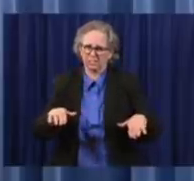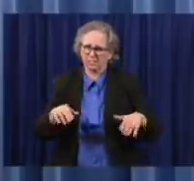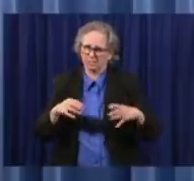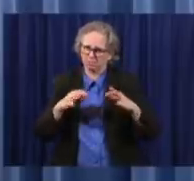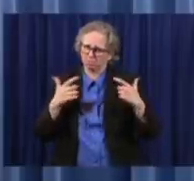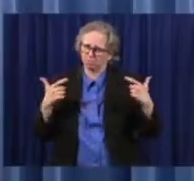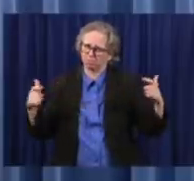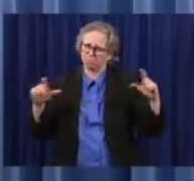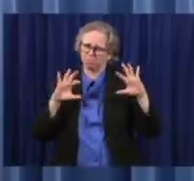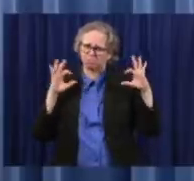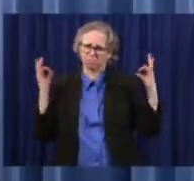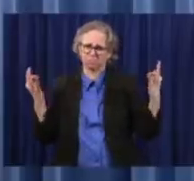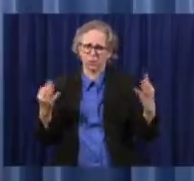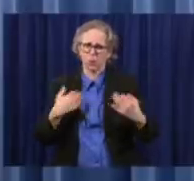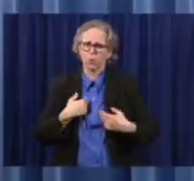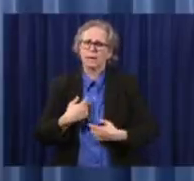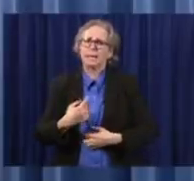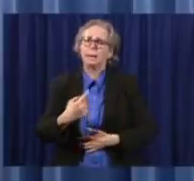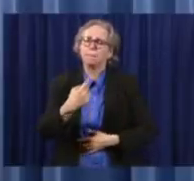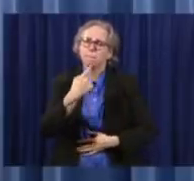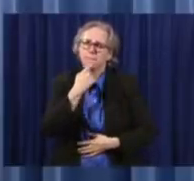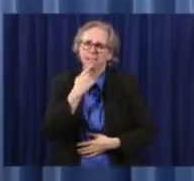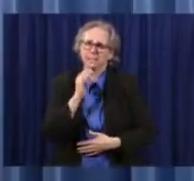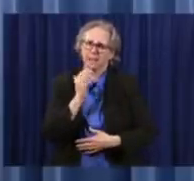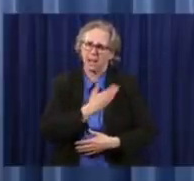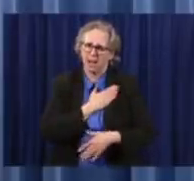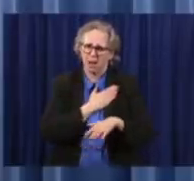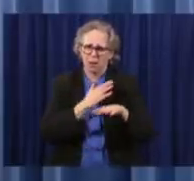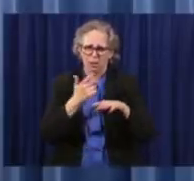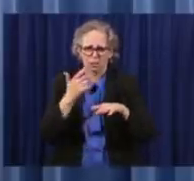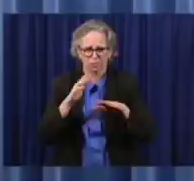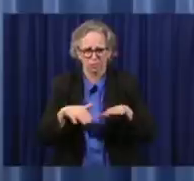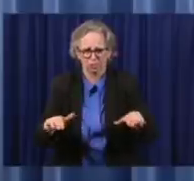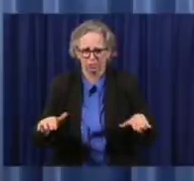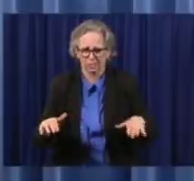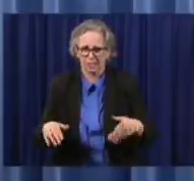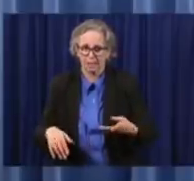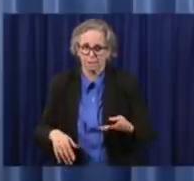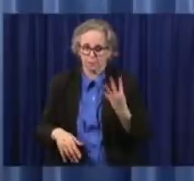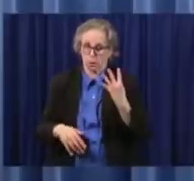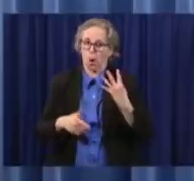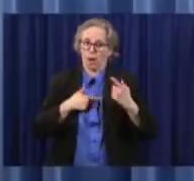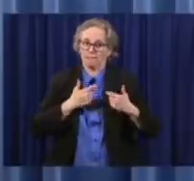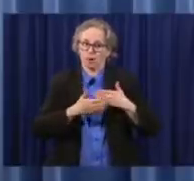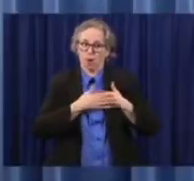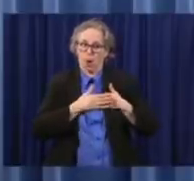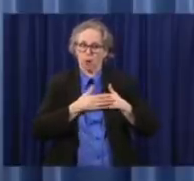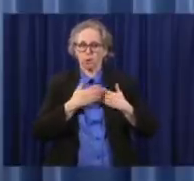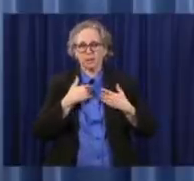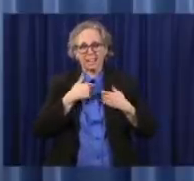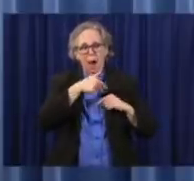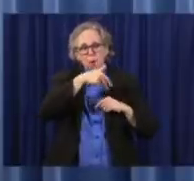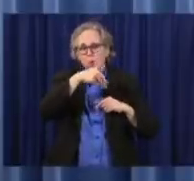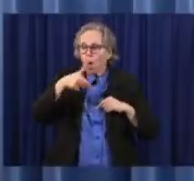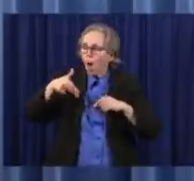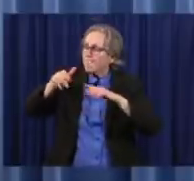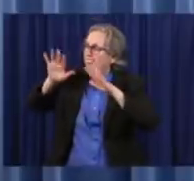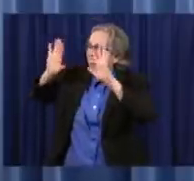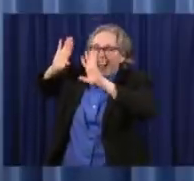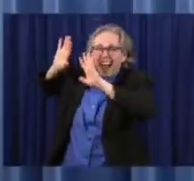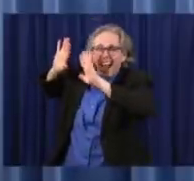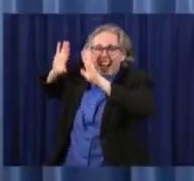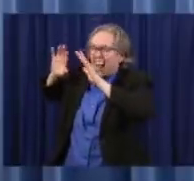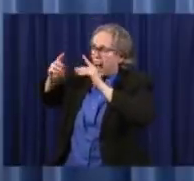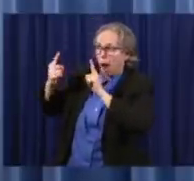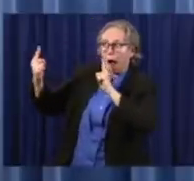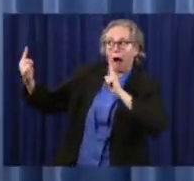We miss being able to go see them. We have 4 that live close to us. We walk over there and we kind of wave through the window or stand way